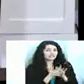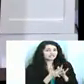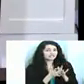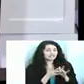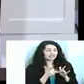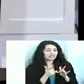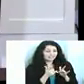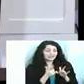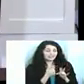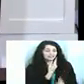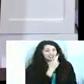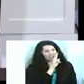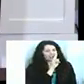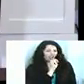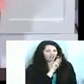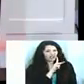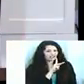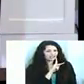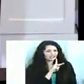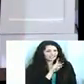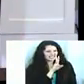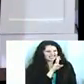he's a hunk and he's blonde and blue-eyed.